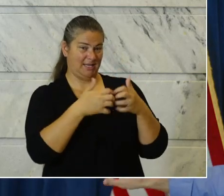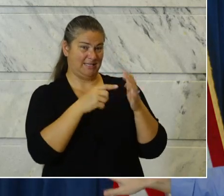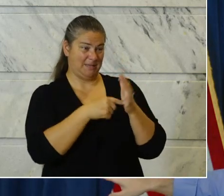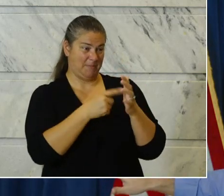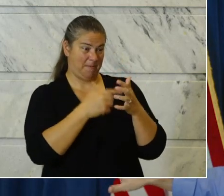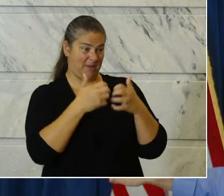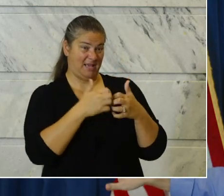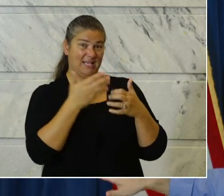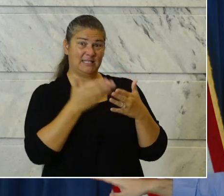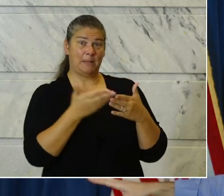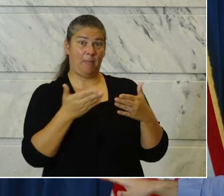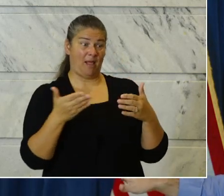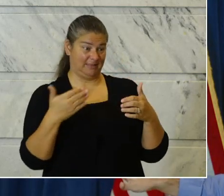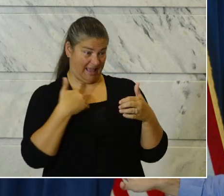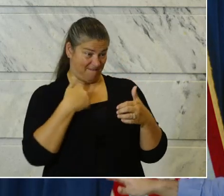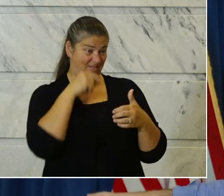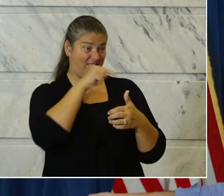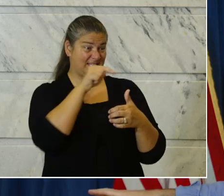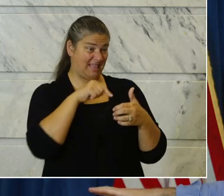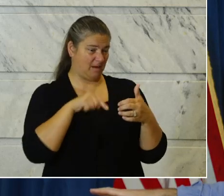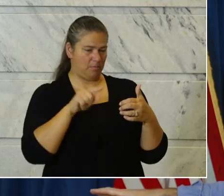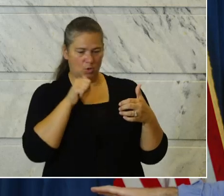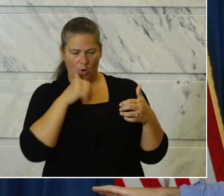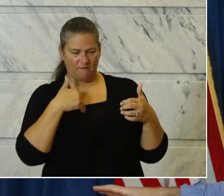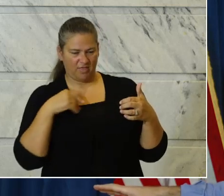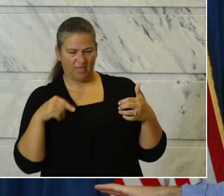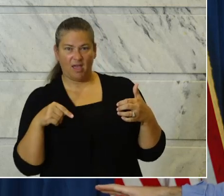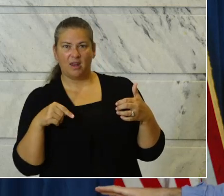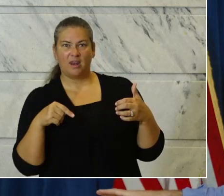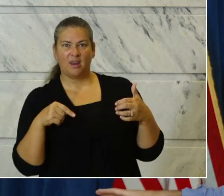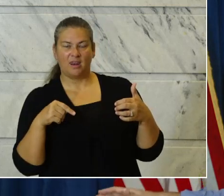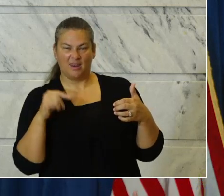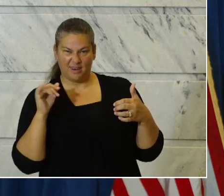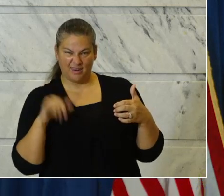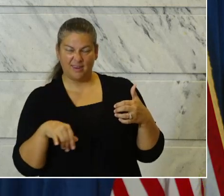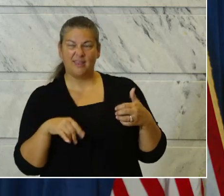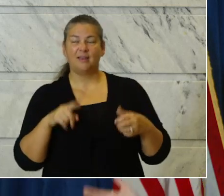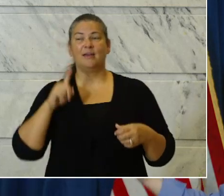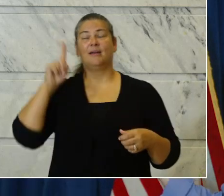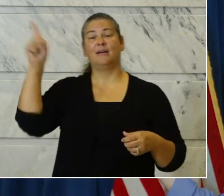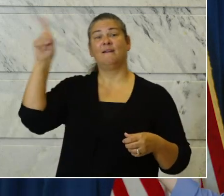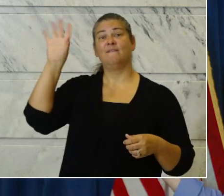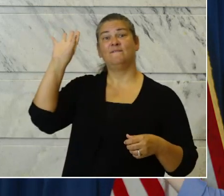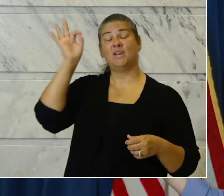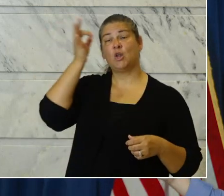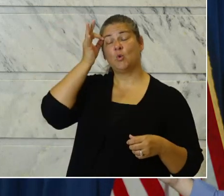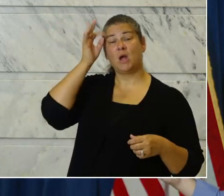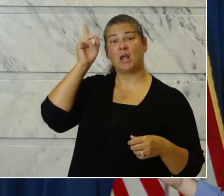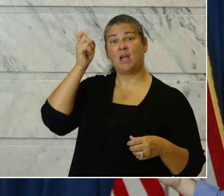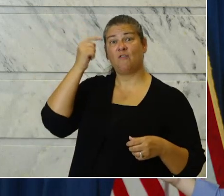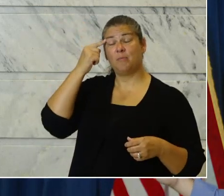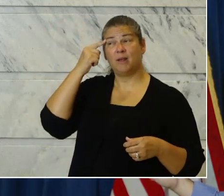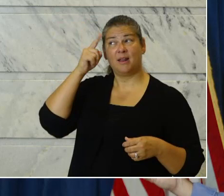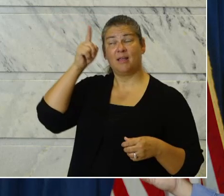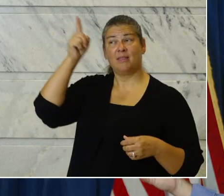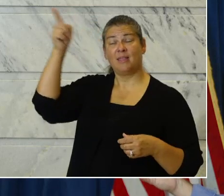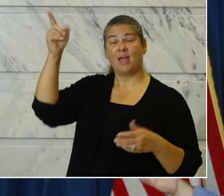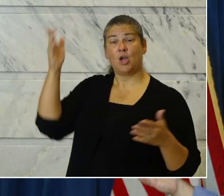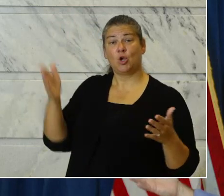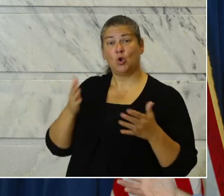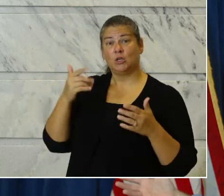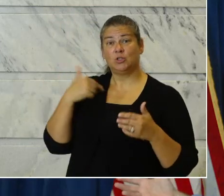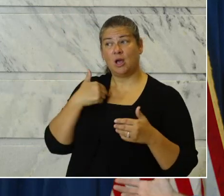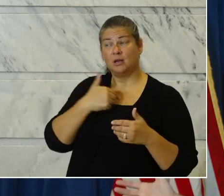supplies for the machines, though most of those are similar. What the federal government to get testing up is they encouraged us to create